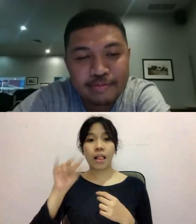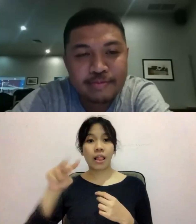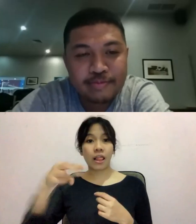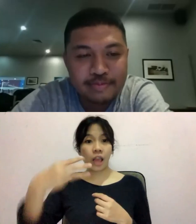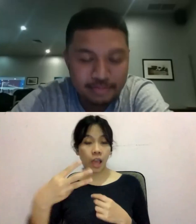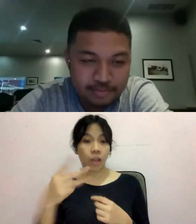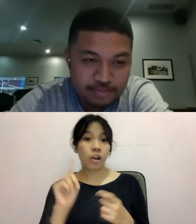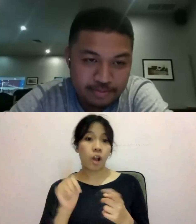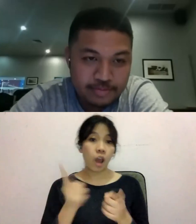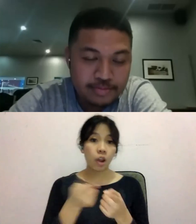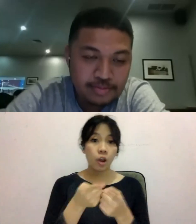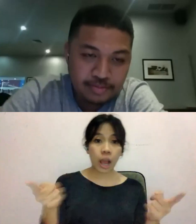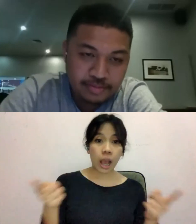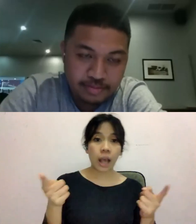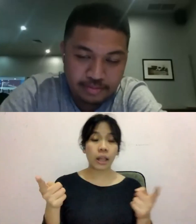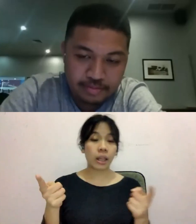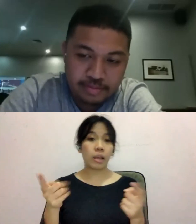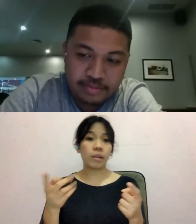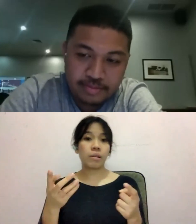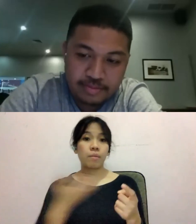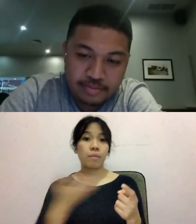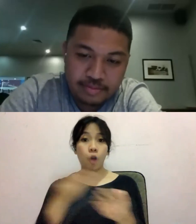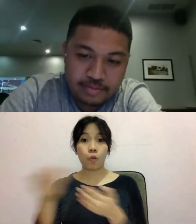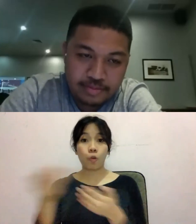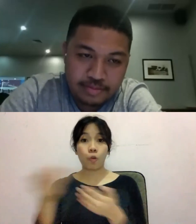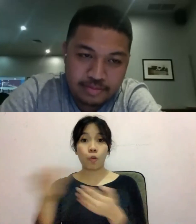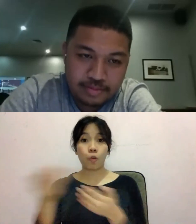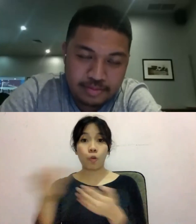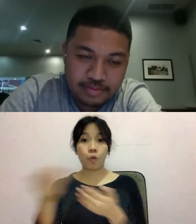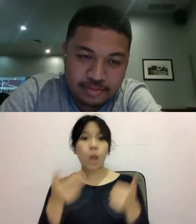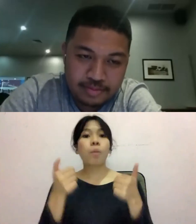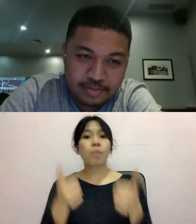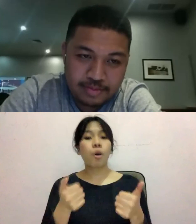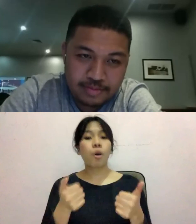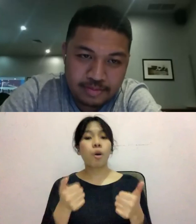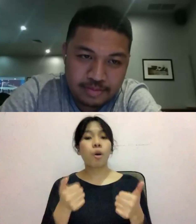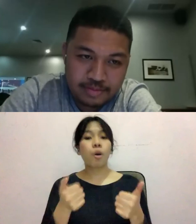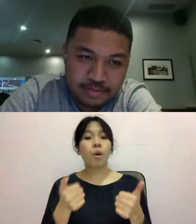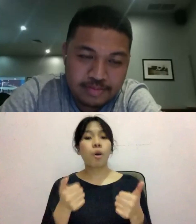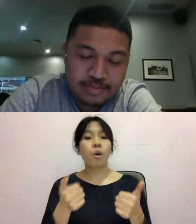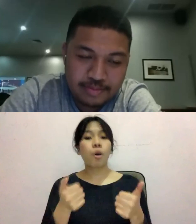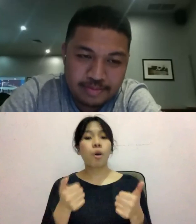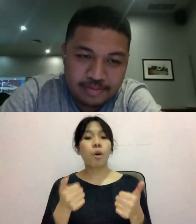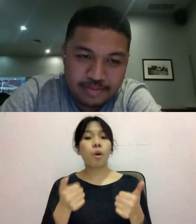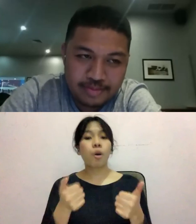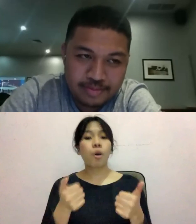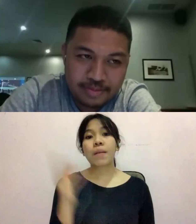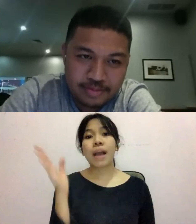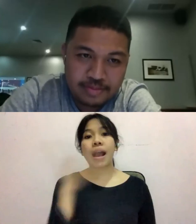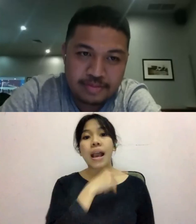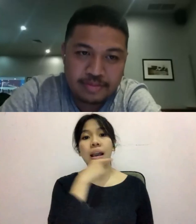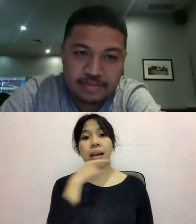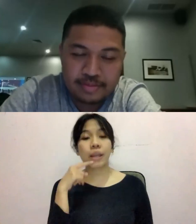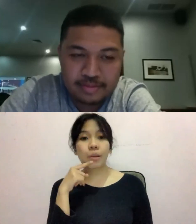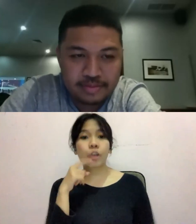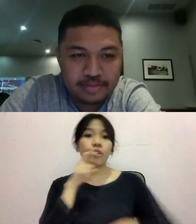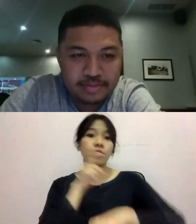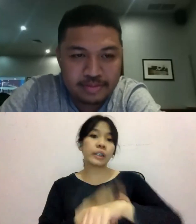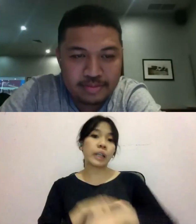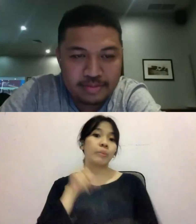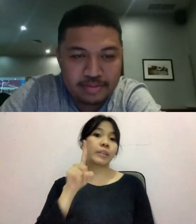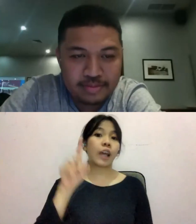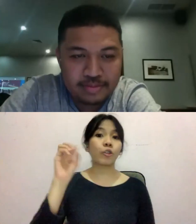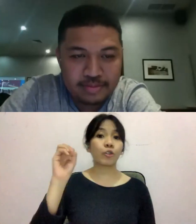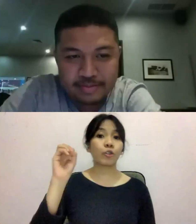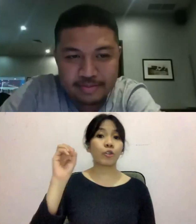have some questions for Zhou, the Instagram live is on Sunday at 1 p.m. For further information,